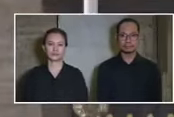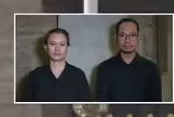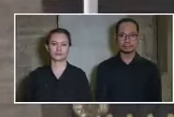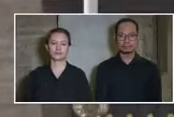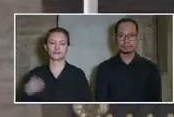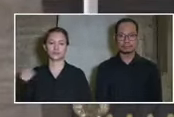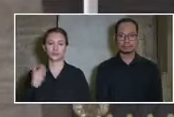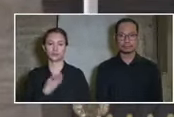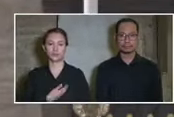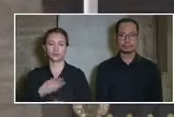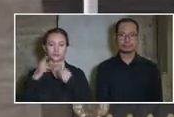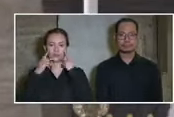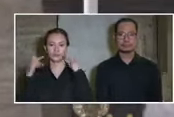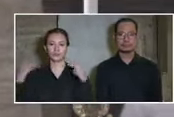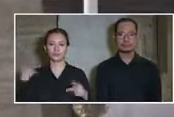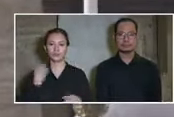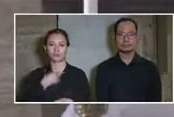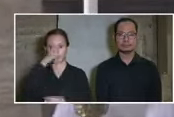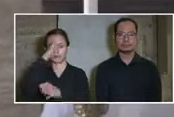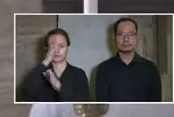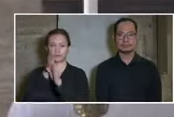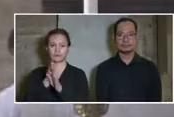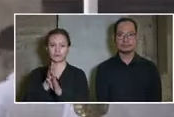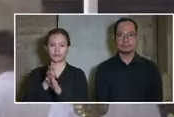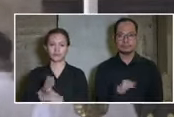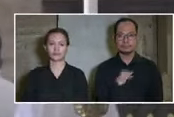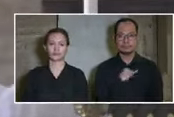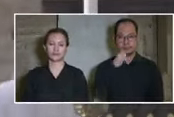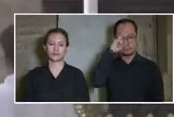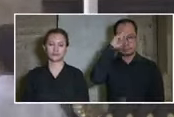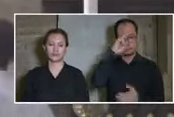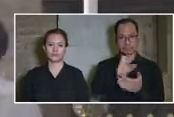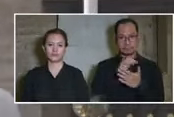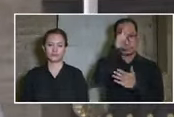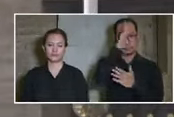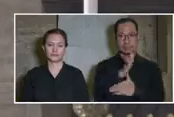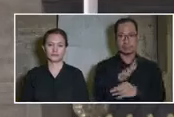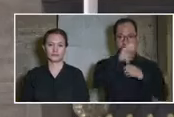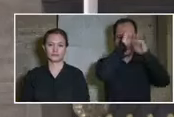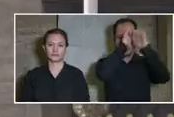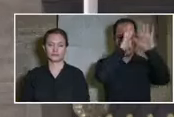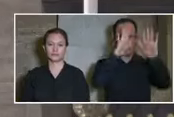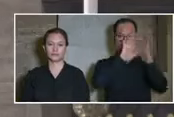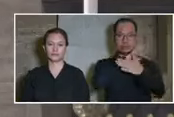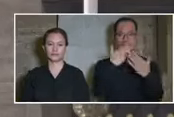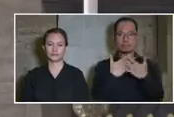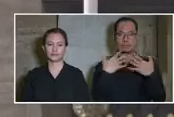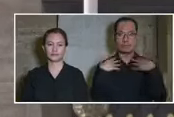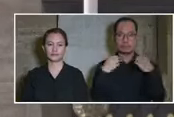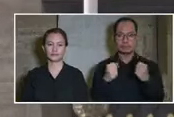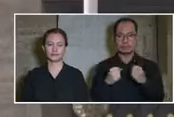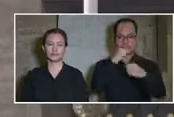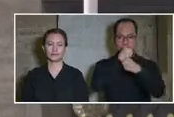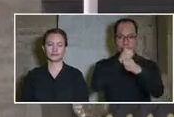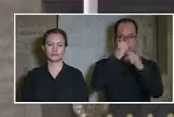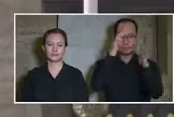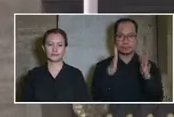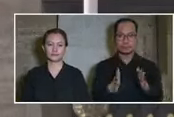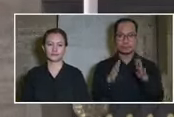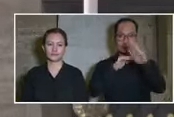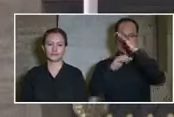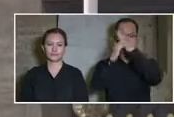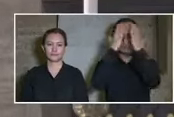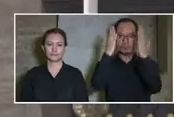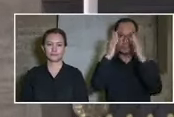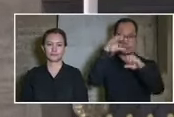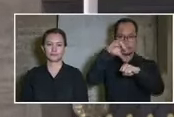Let us profess our faith. I believe in God, the Father Almighty, Creator of